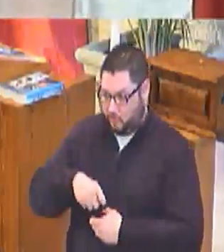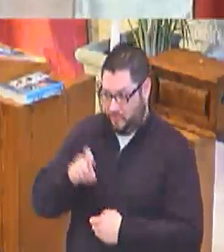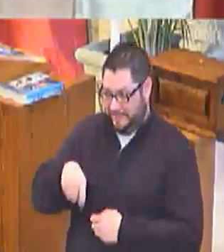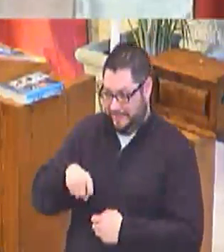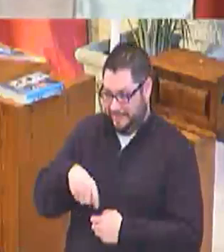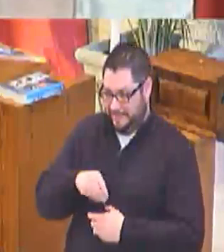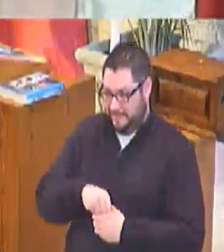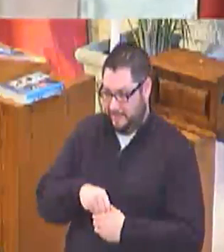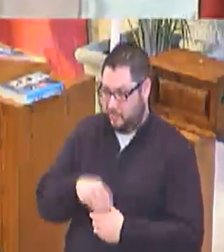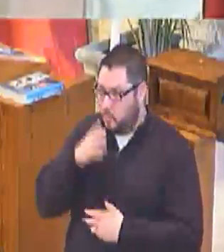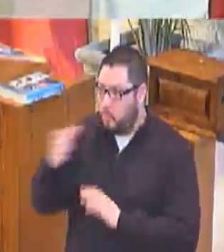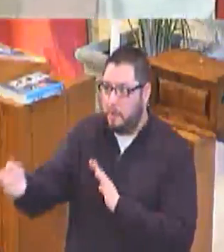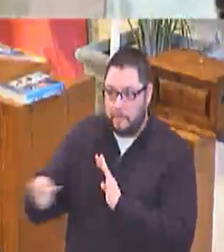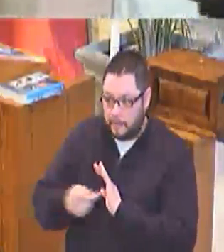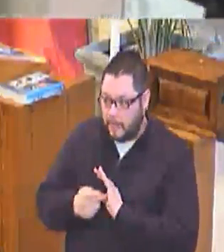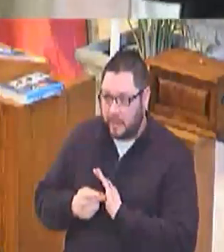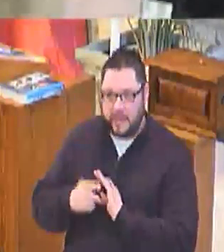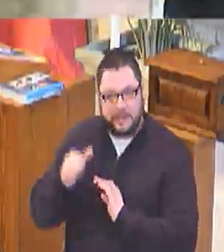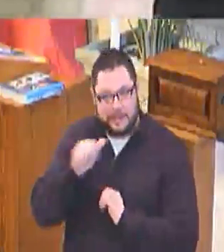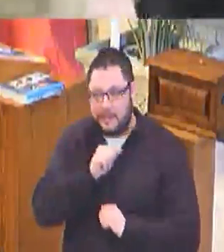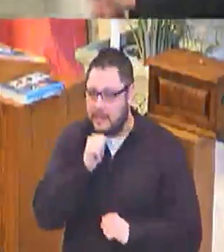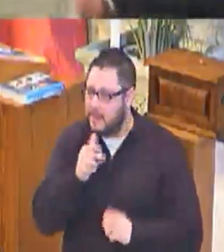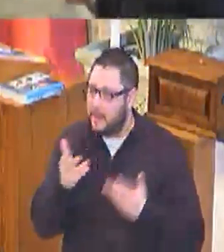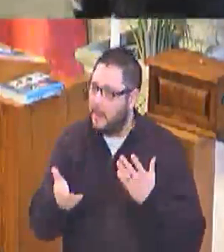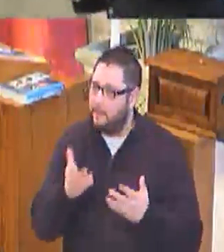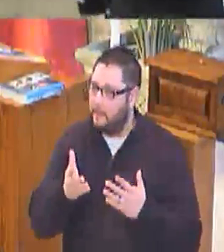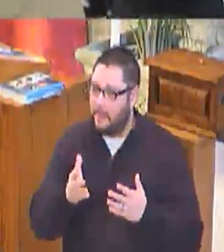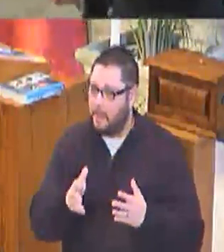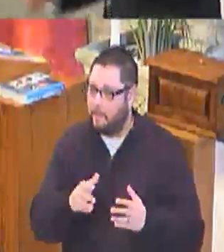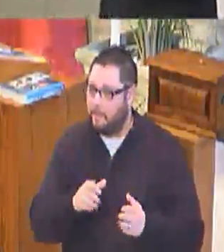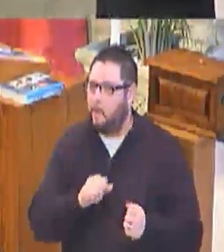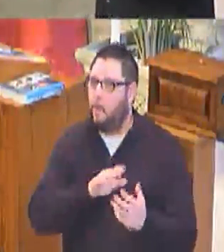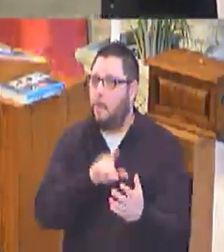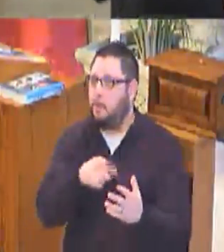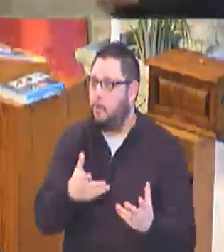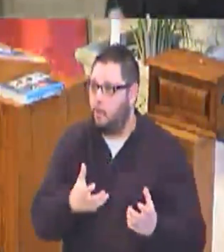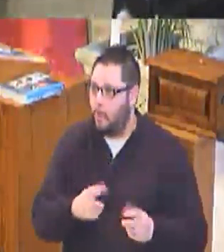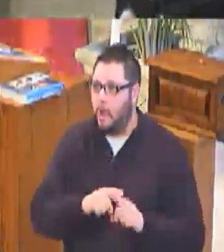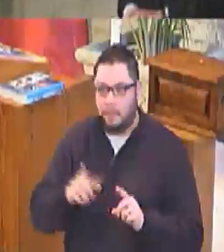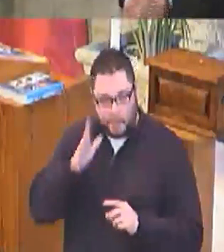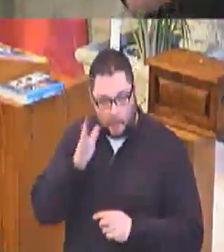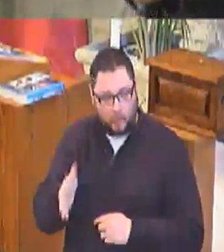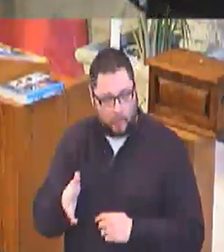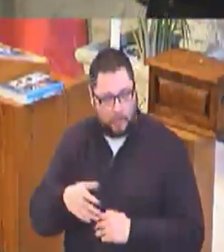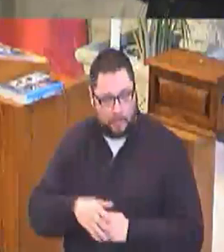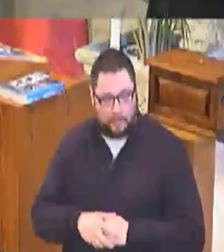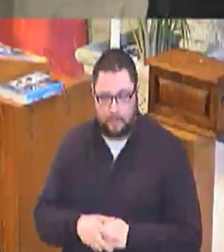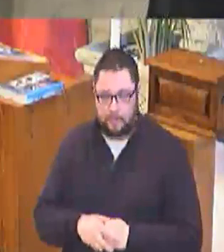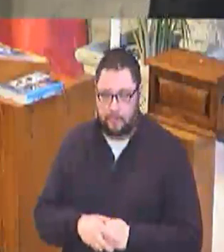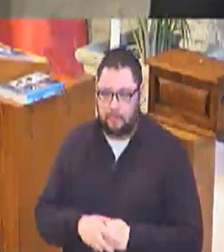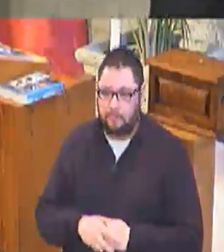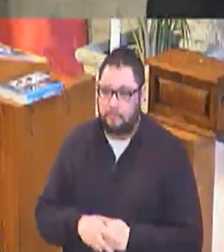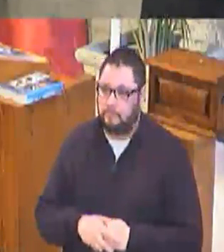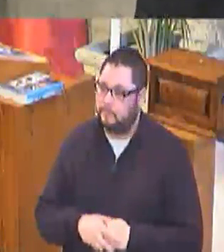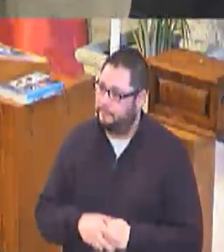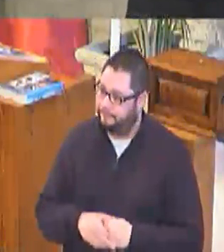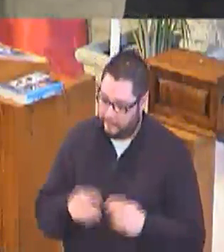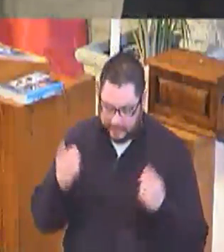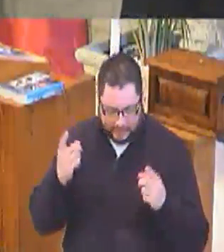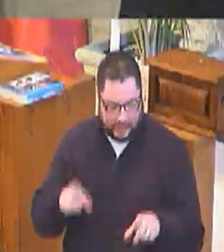to you. It may not be the way you want it to come back to you, but it will come back to you. And sure